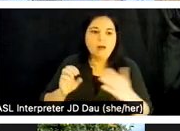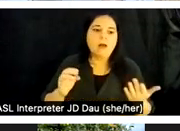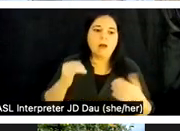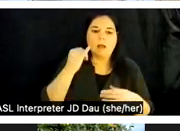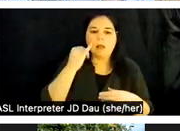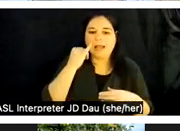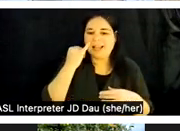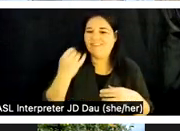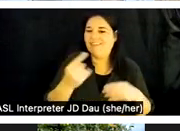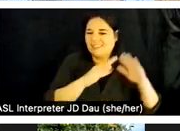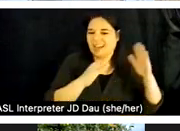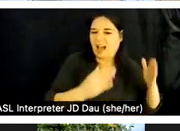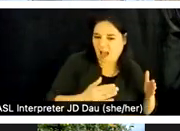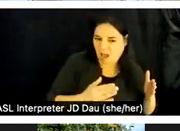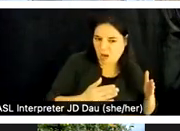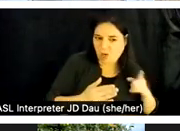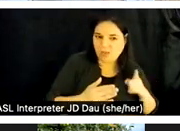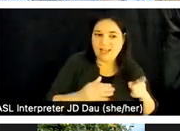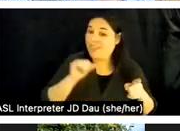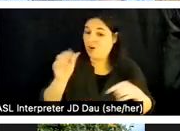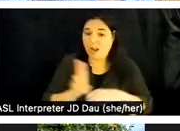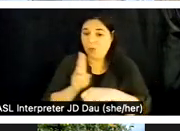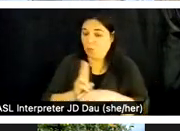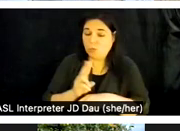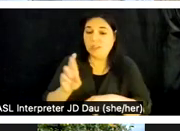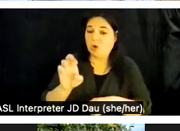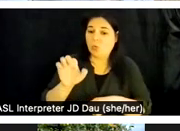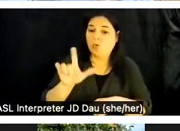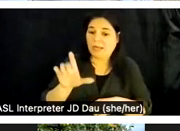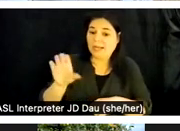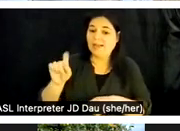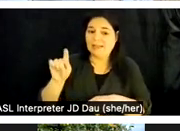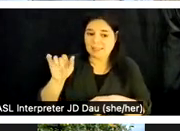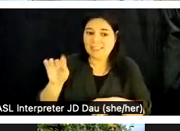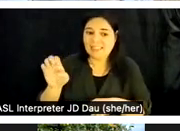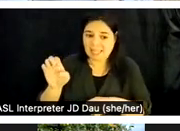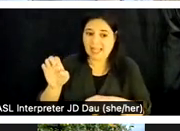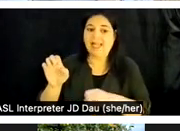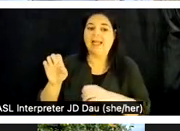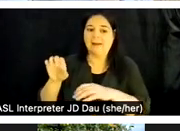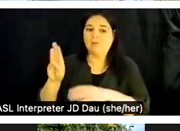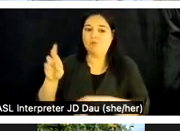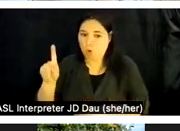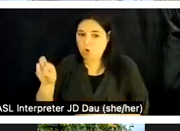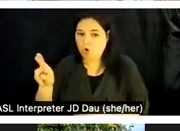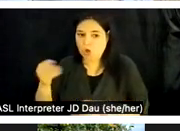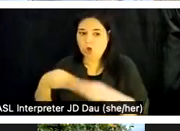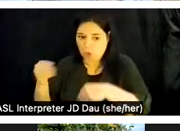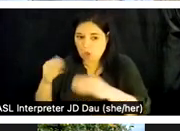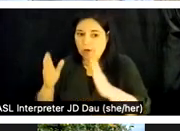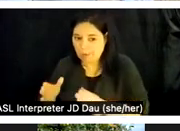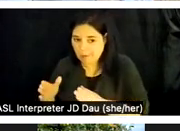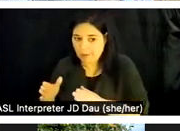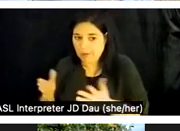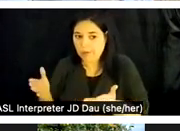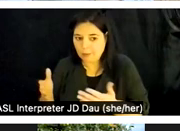single-family homes without the use of a real estate broker or an advertisement, those would not be covered. An